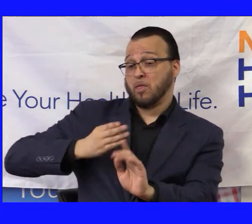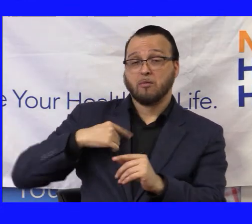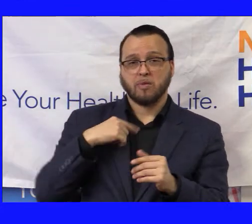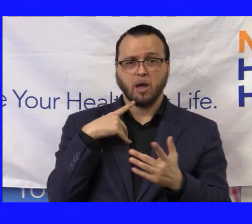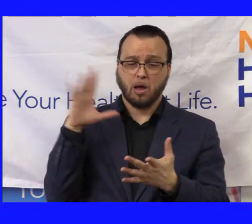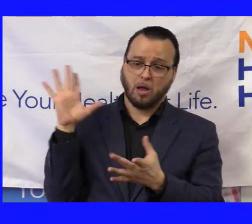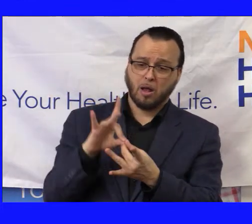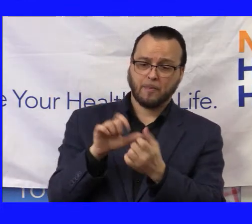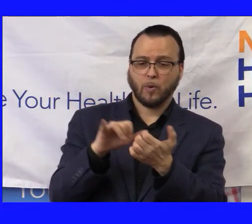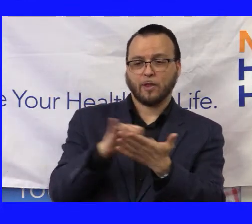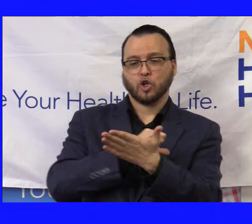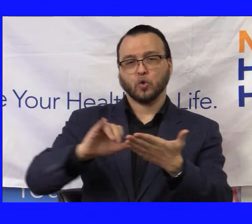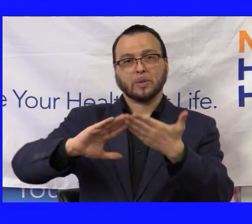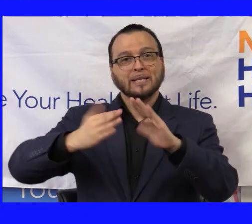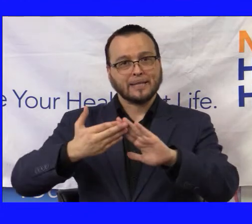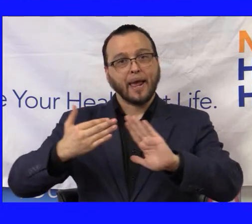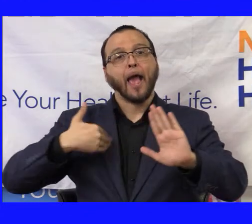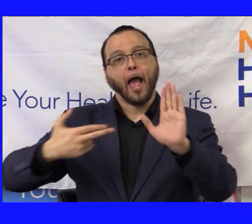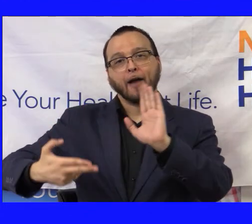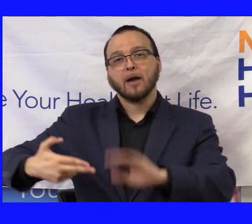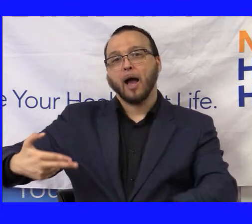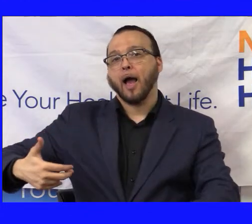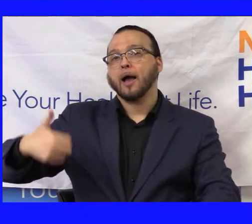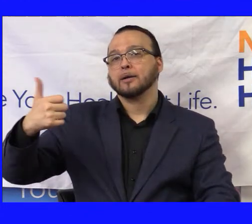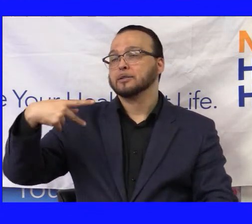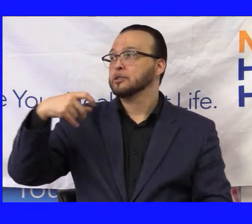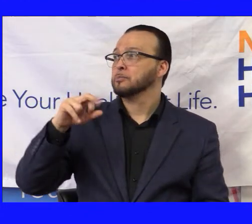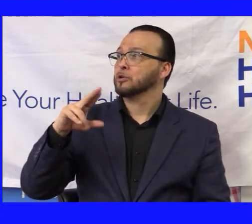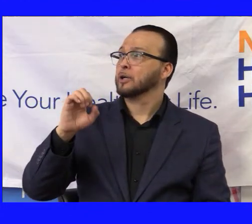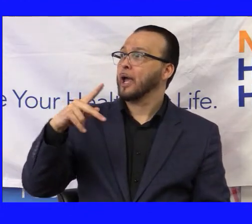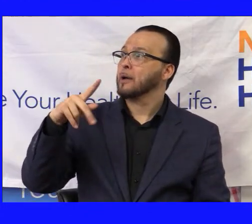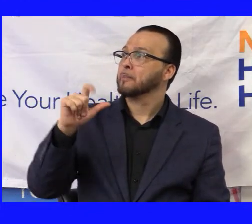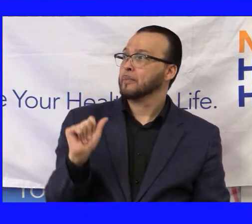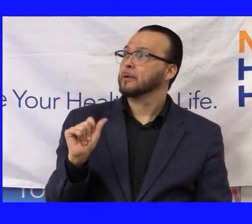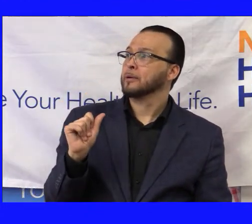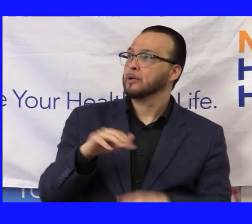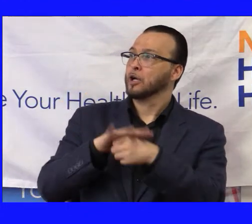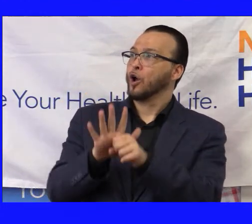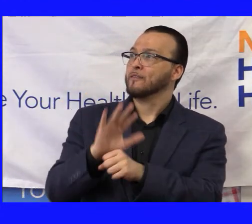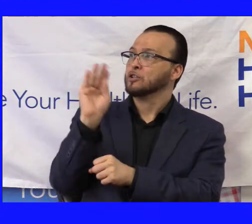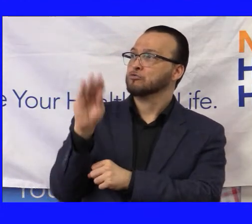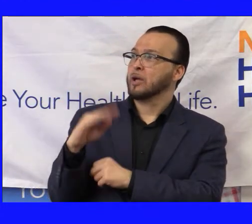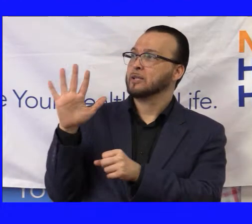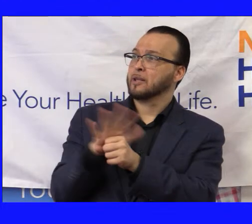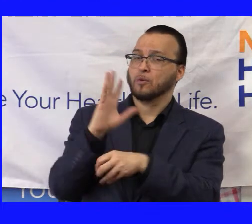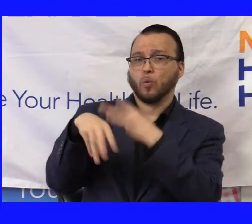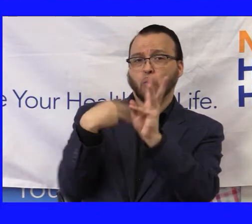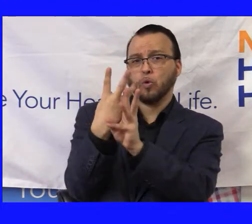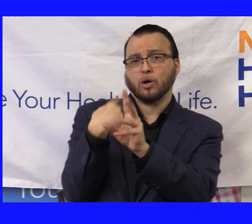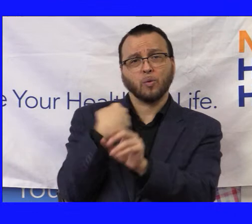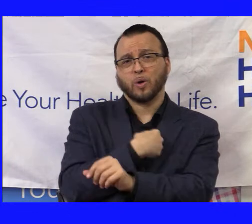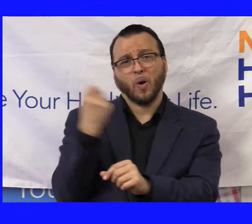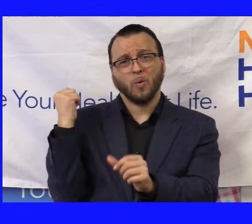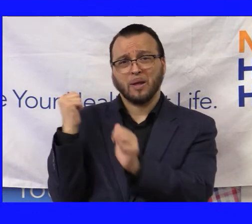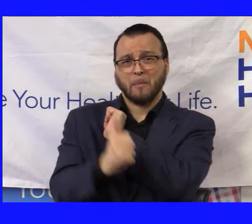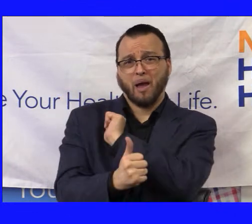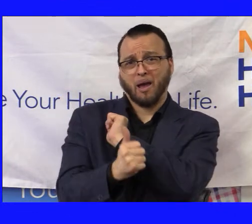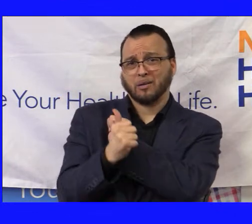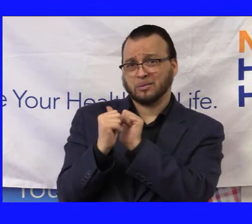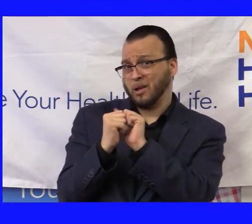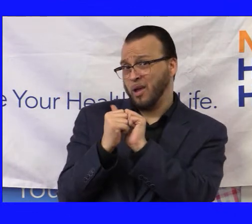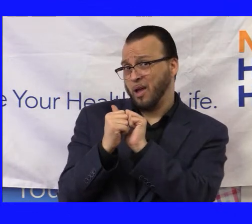City having one of the highest per capita testing rates in the whole world. We only are surpassed per capita by some